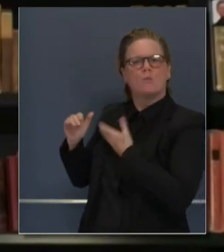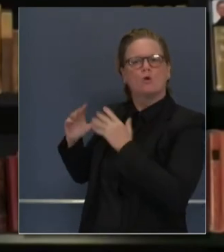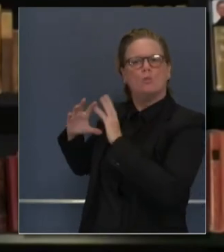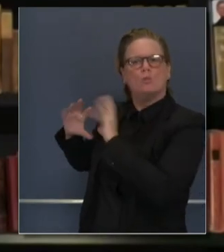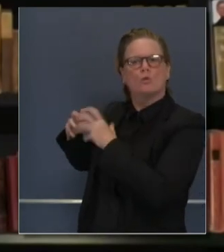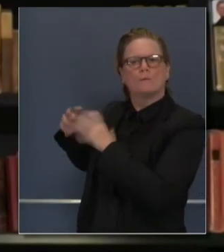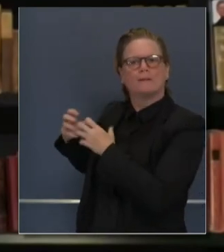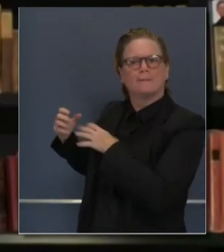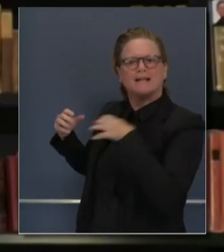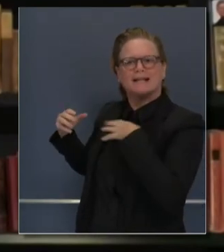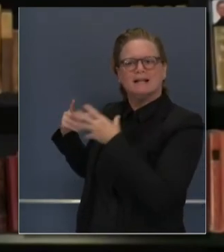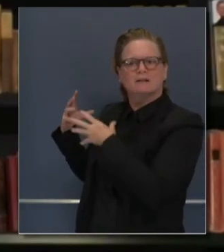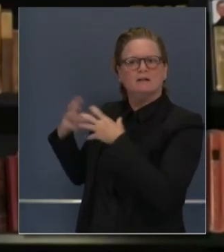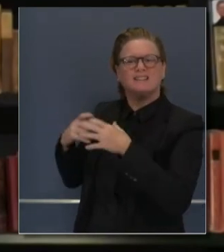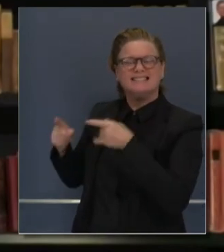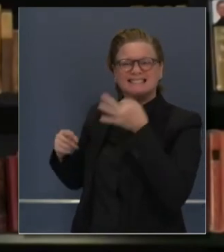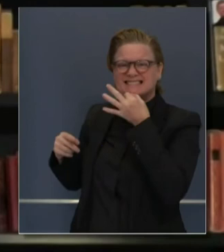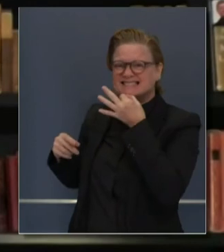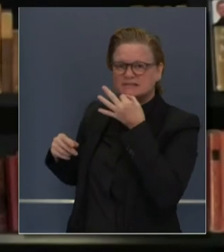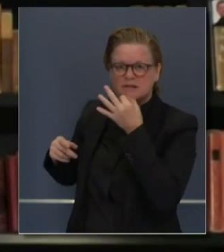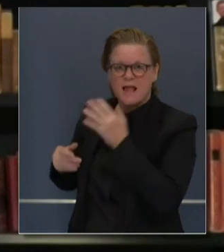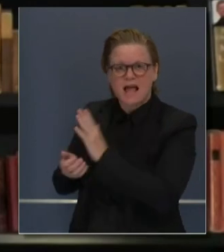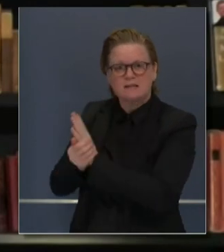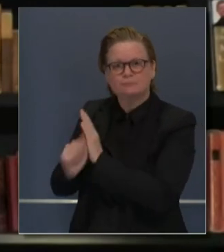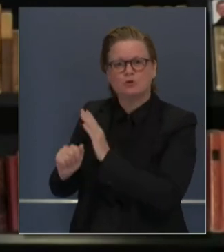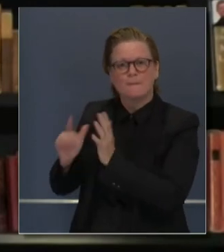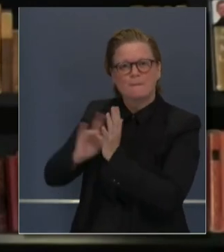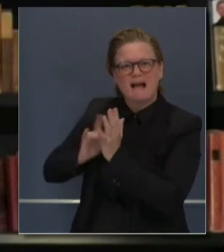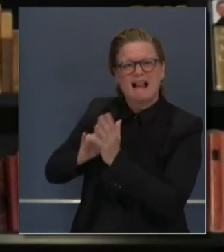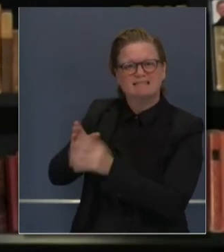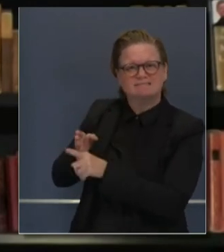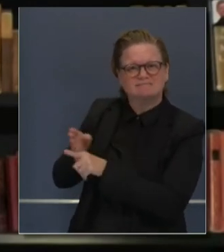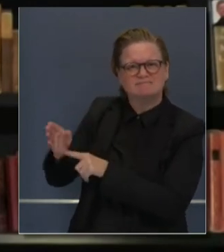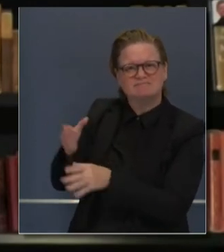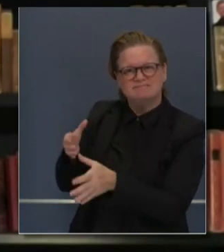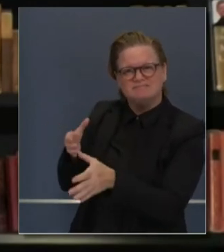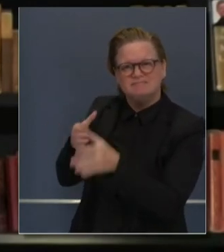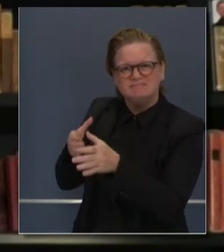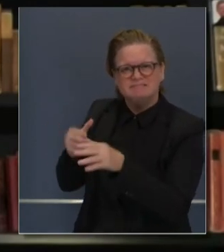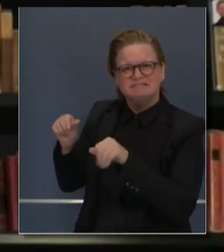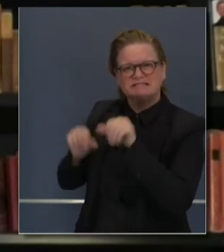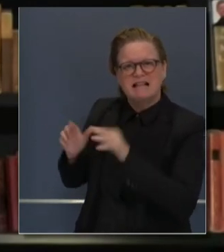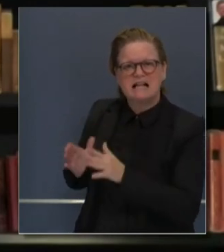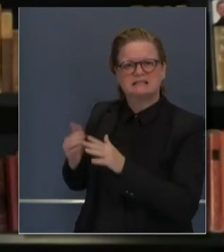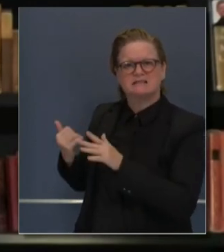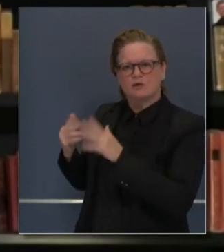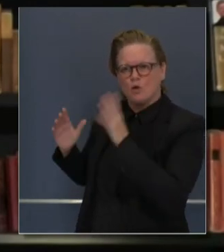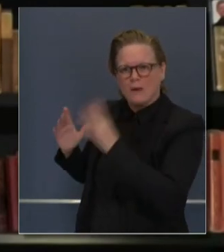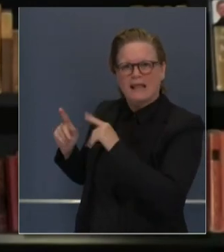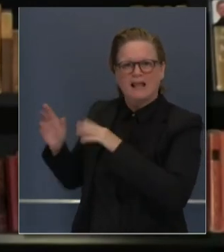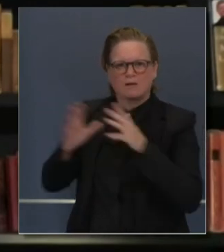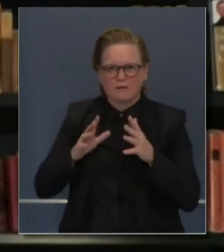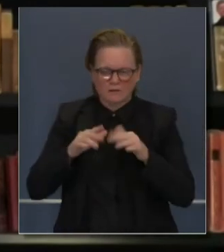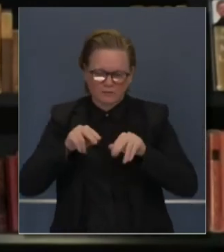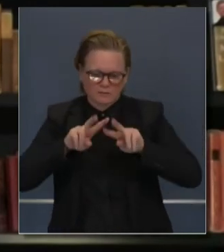state of California. As you also may have noted from the presentation that I provided just a few moments ago,